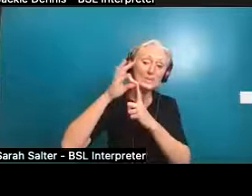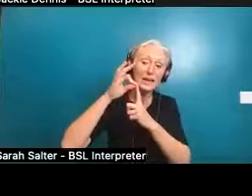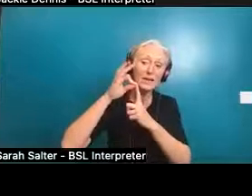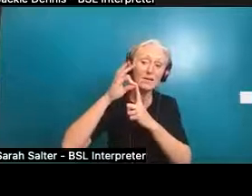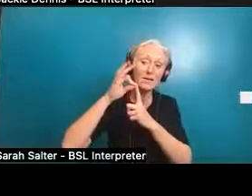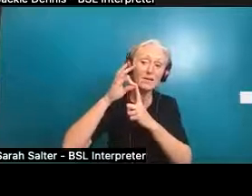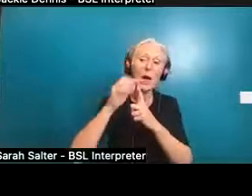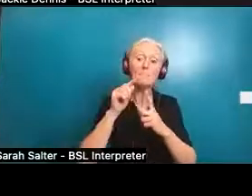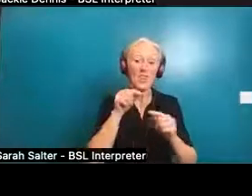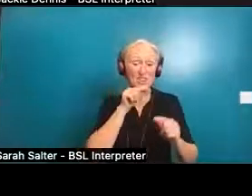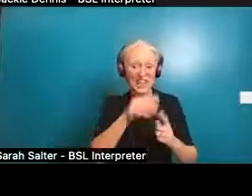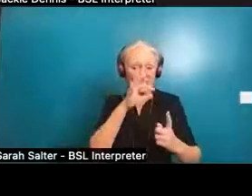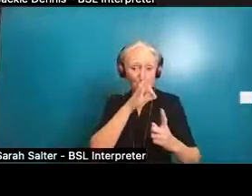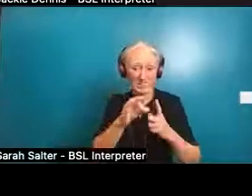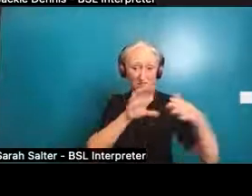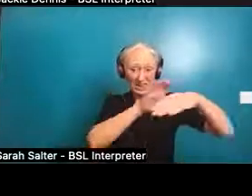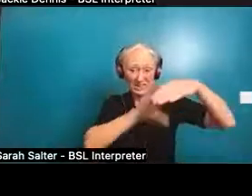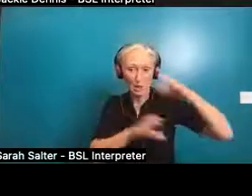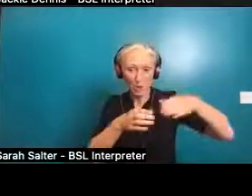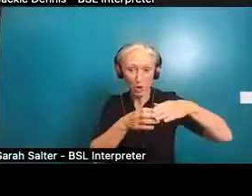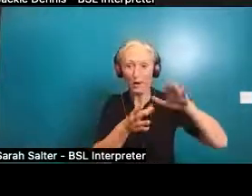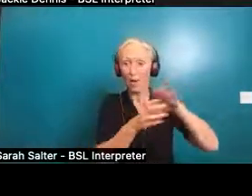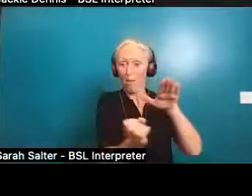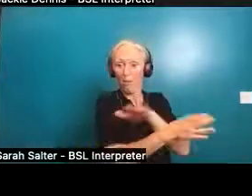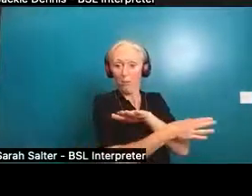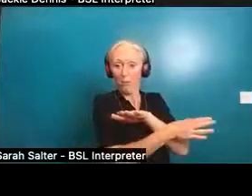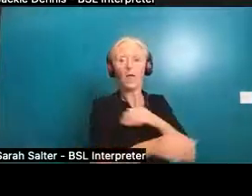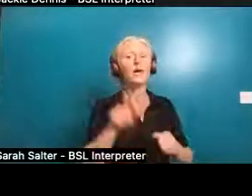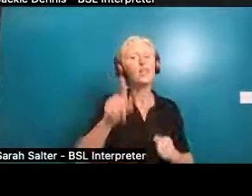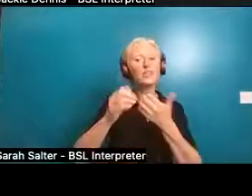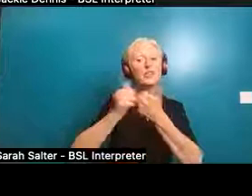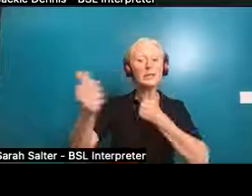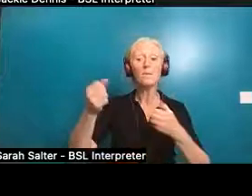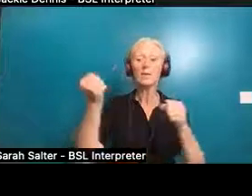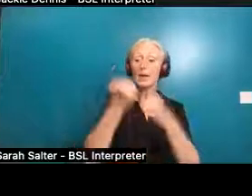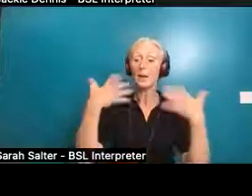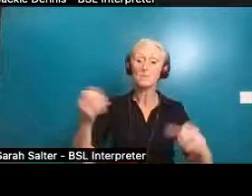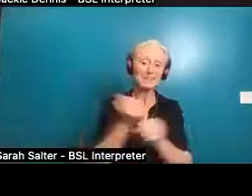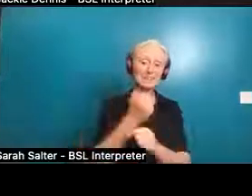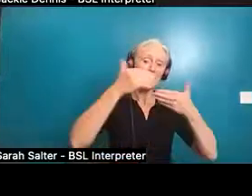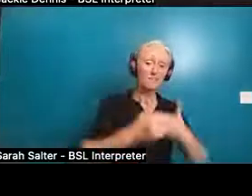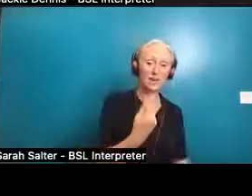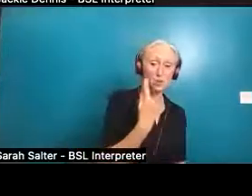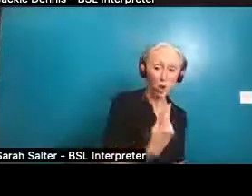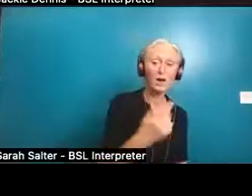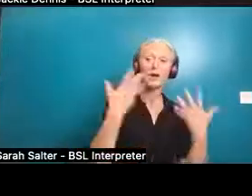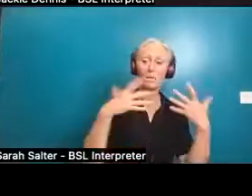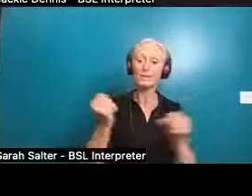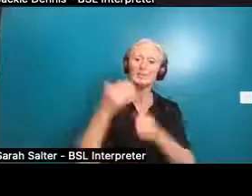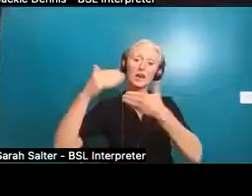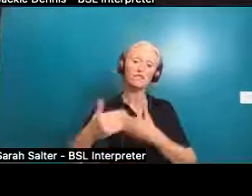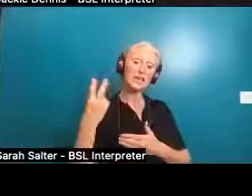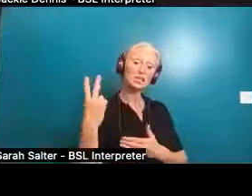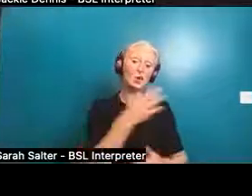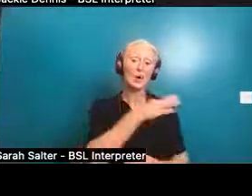this company have already done a phase 1 and a phase 2 clinical trial, which showed that this drug